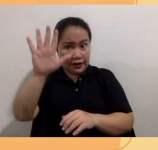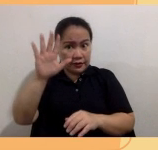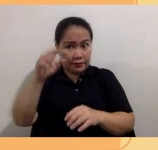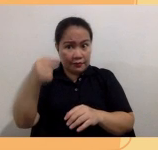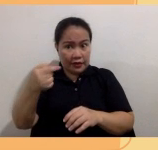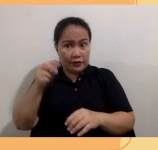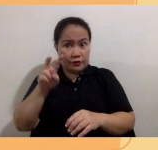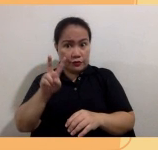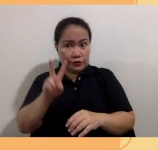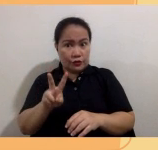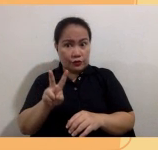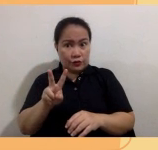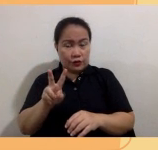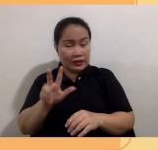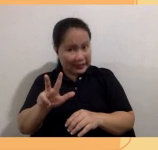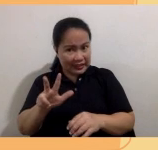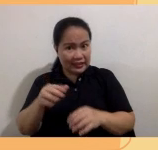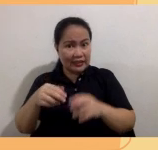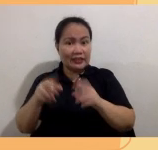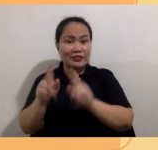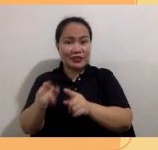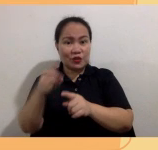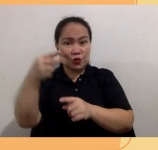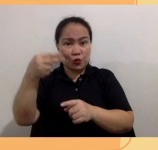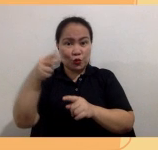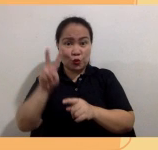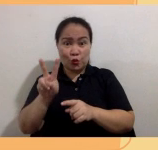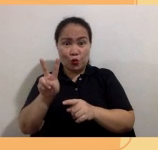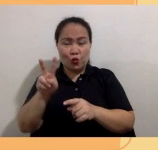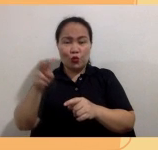And then 7 minus 4, that is y cubed.